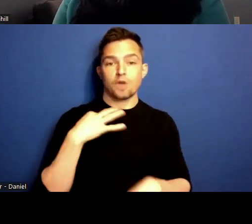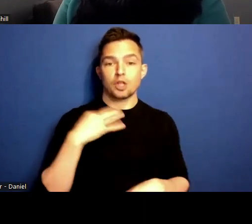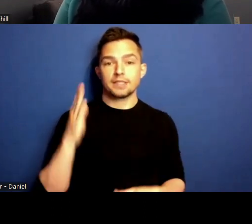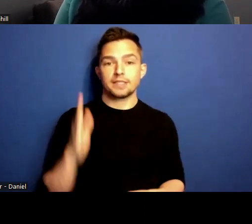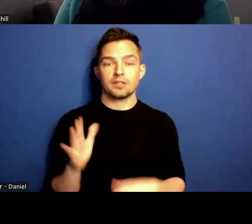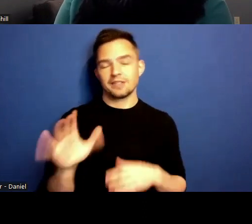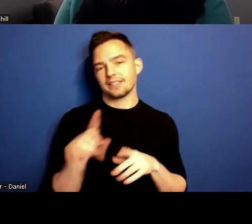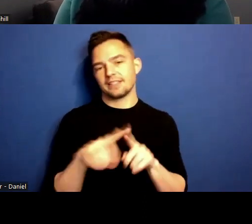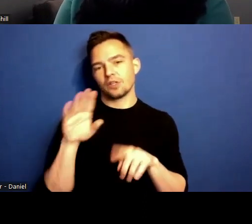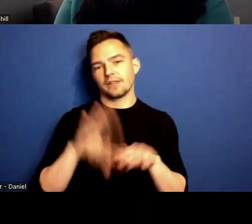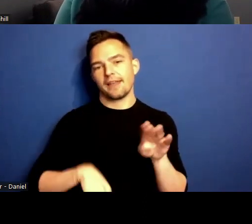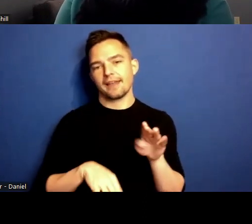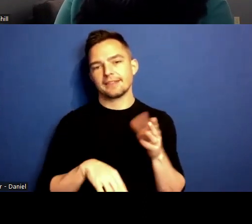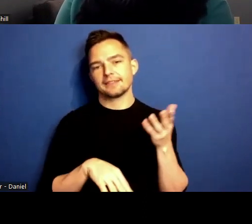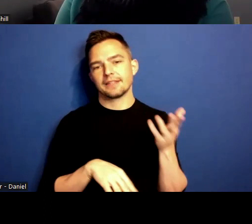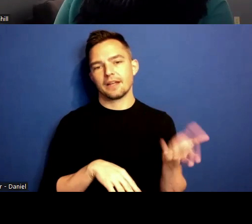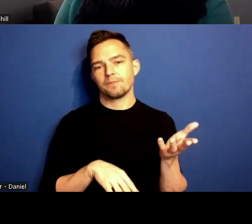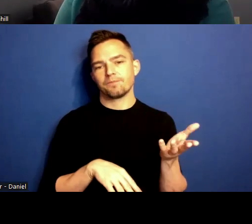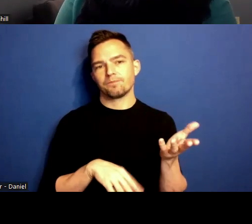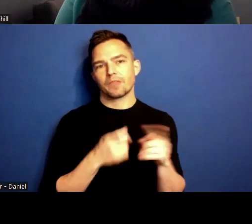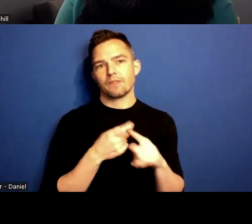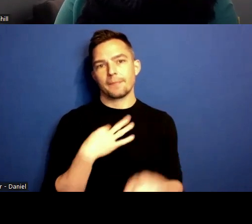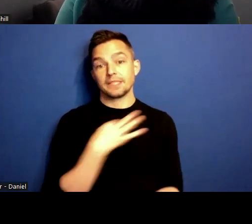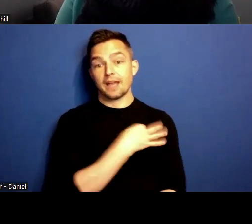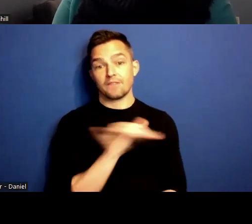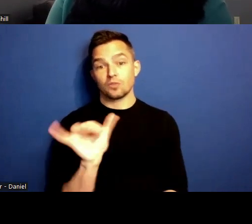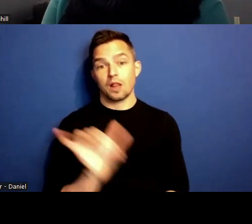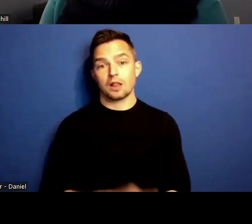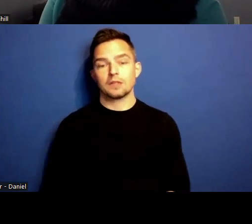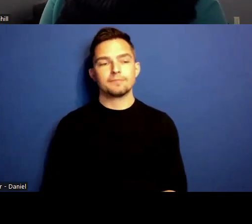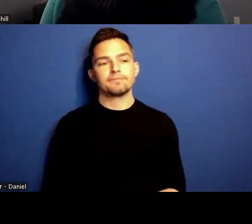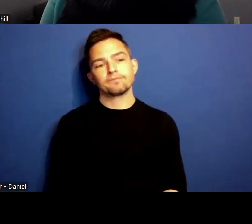is different from staff as well.